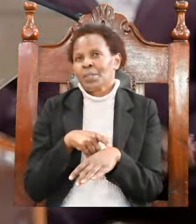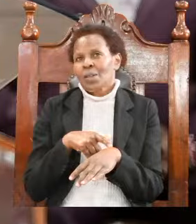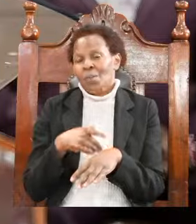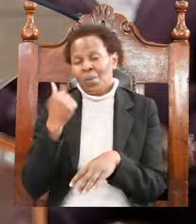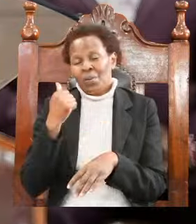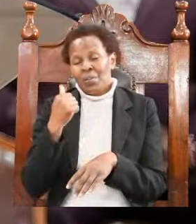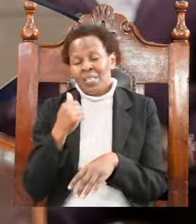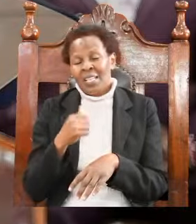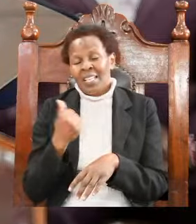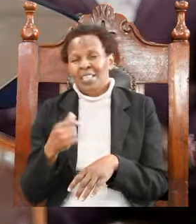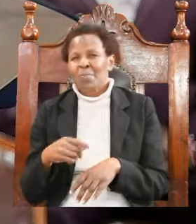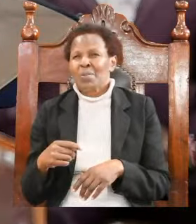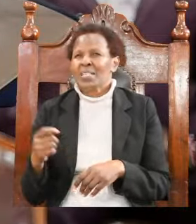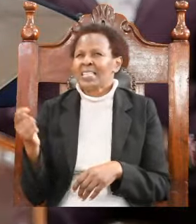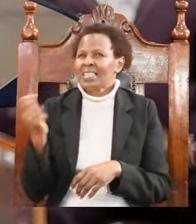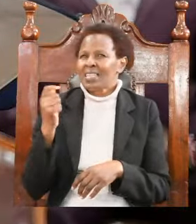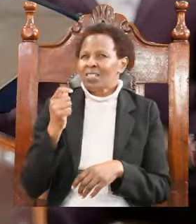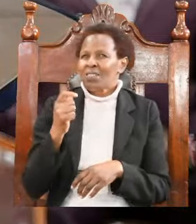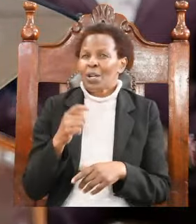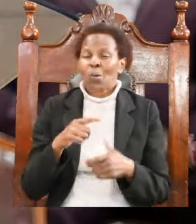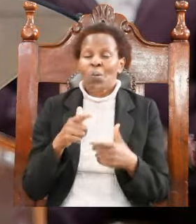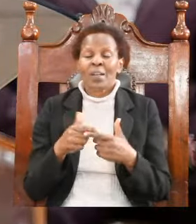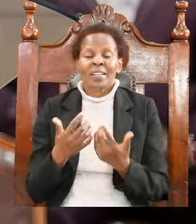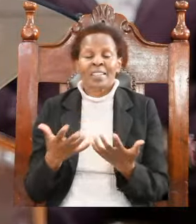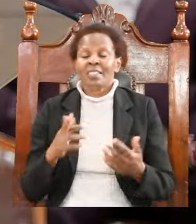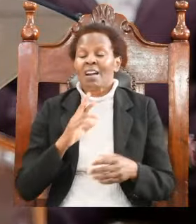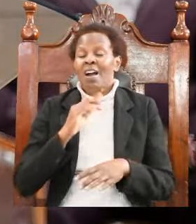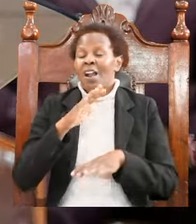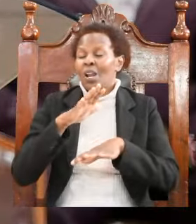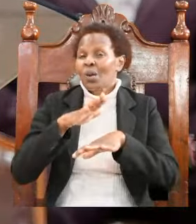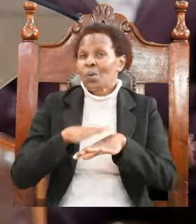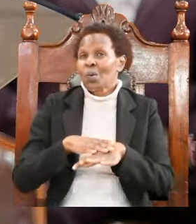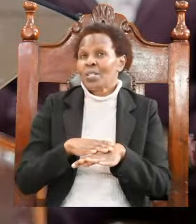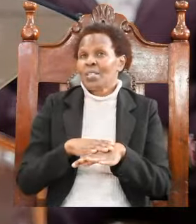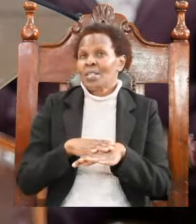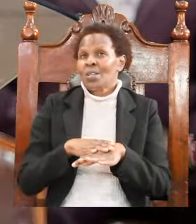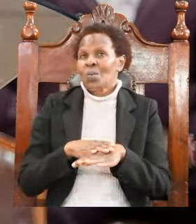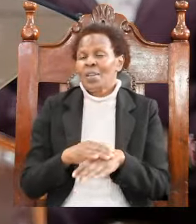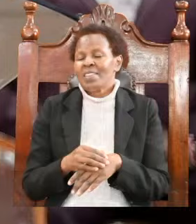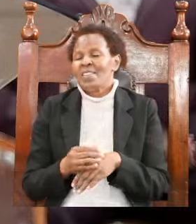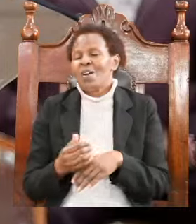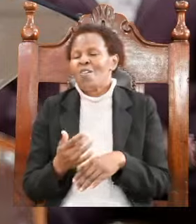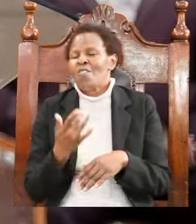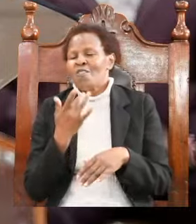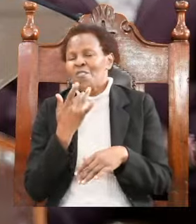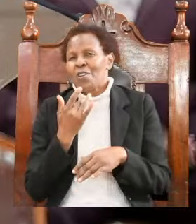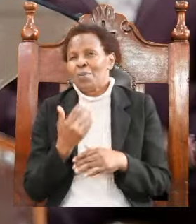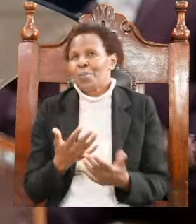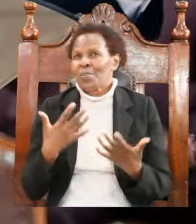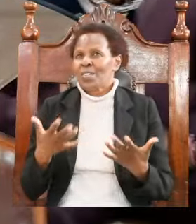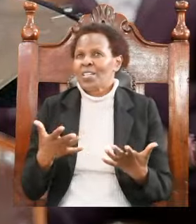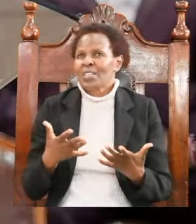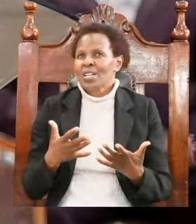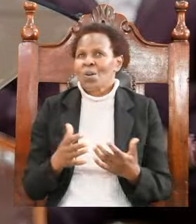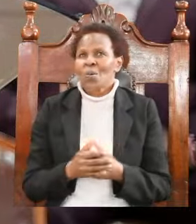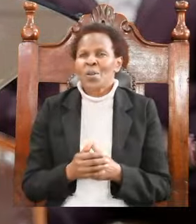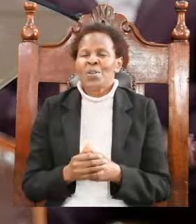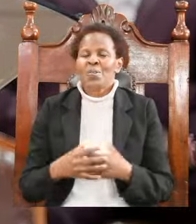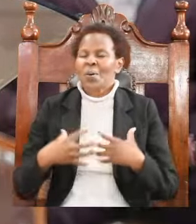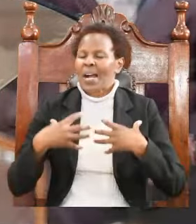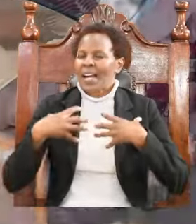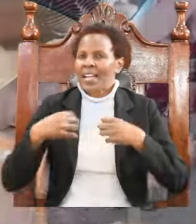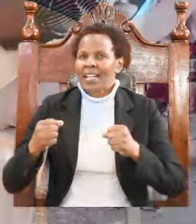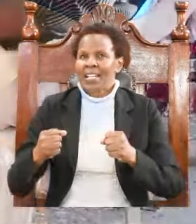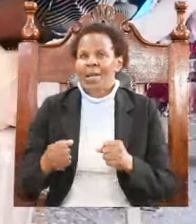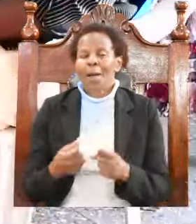sometimes we give a testimony when things are good. We give a testimony when things are favorable. We give a testimony when we are healed. But